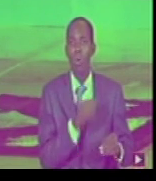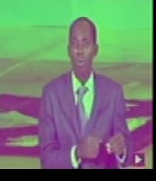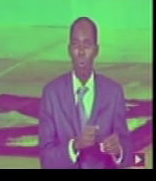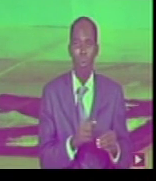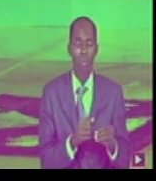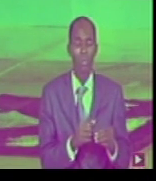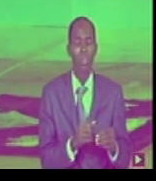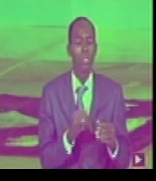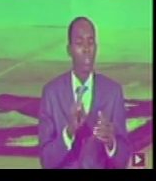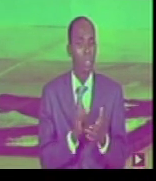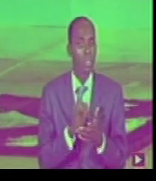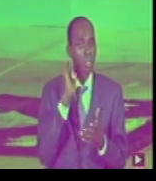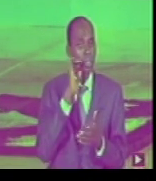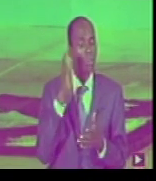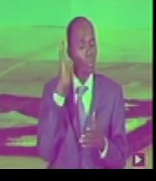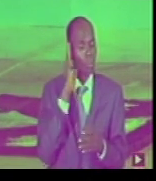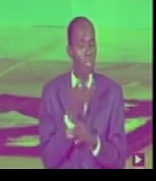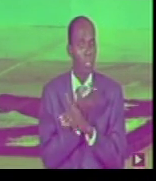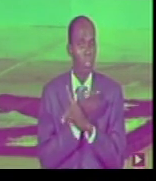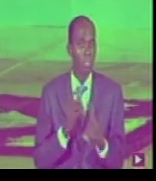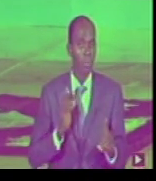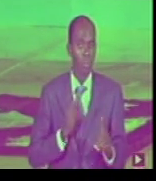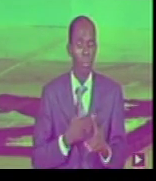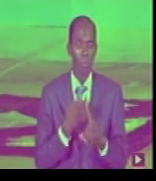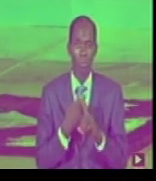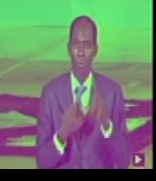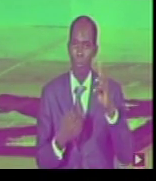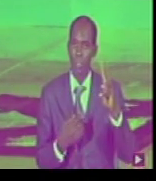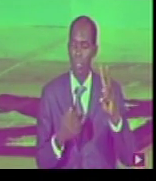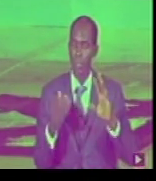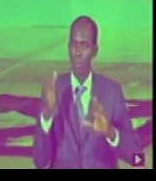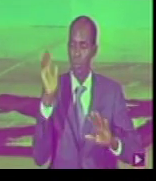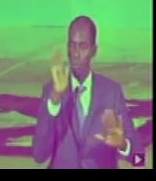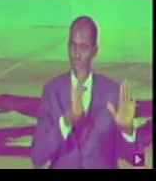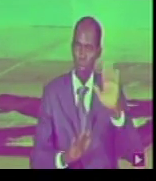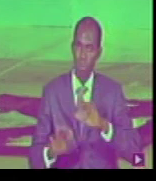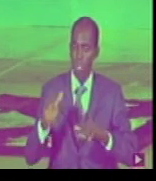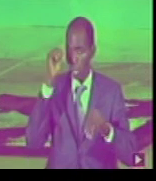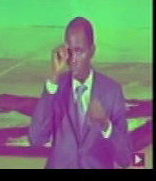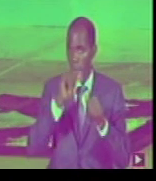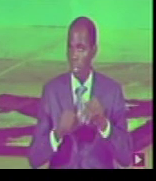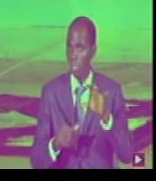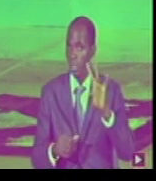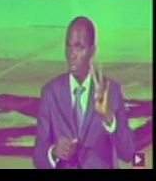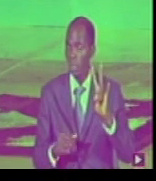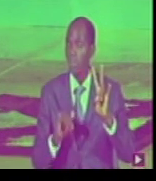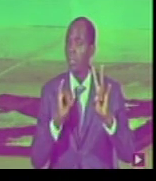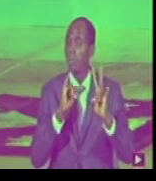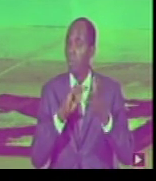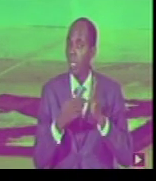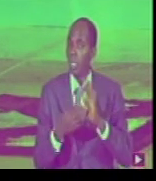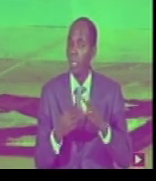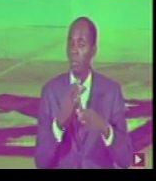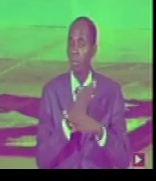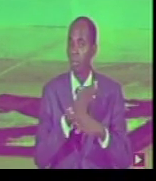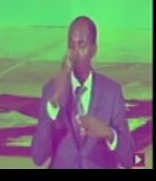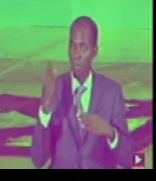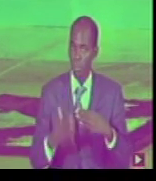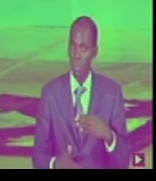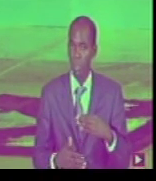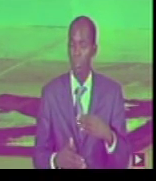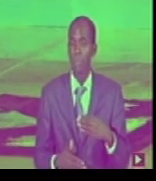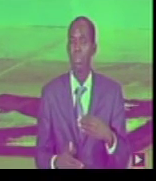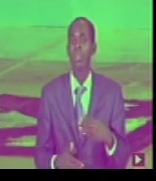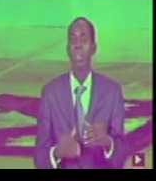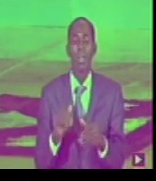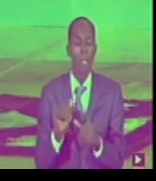6 troubles, and then remember 7 is the number for completeness, for totality. Every